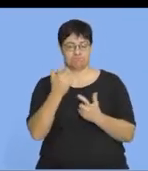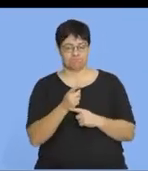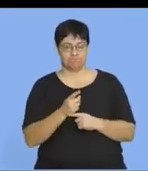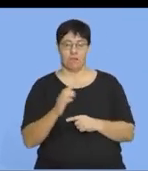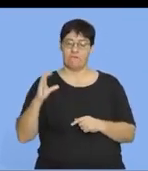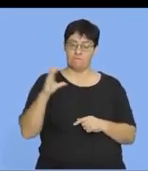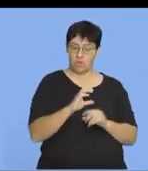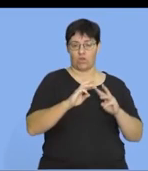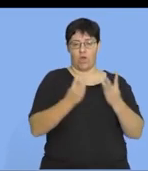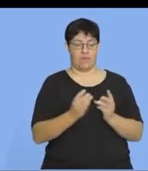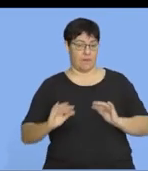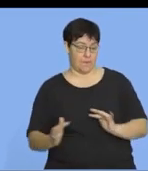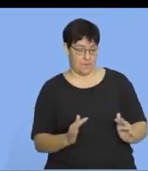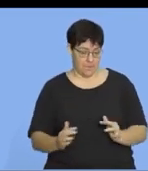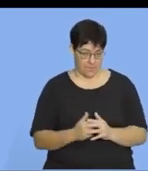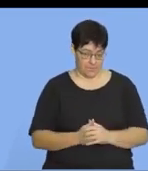force on the Earth.